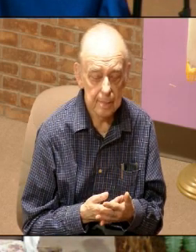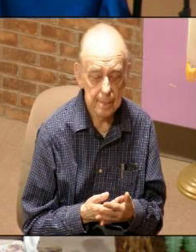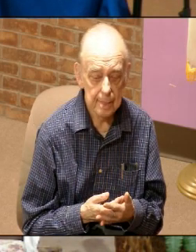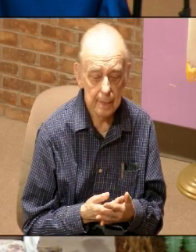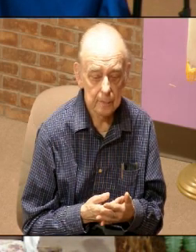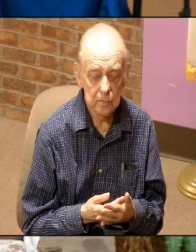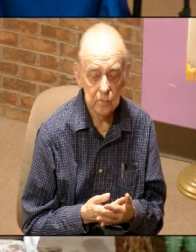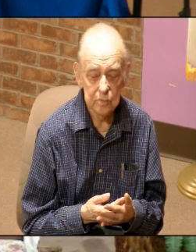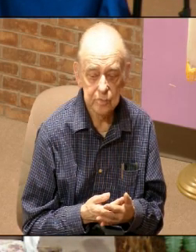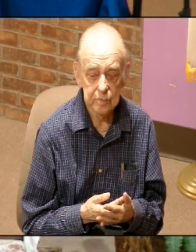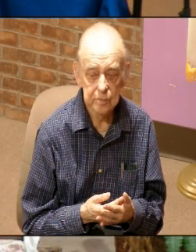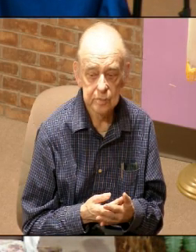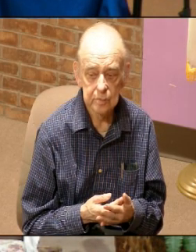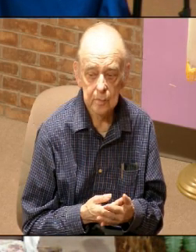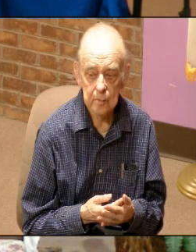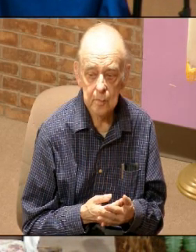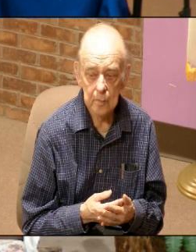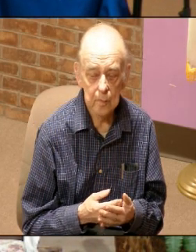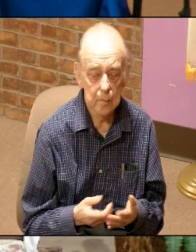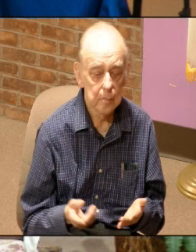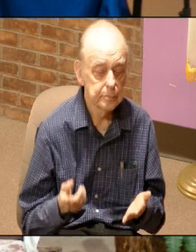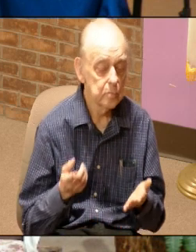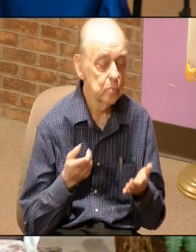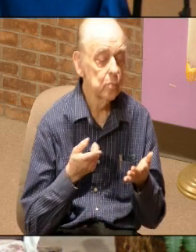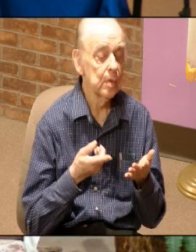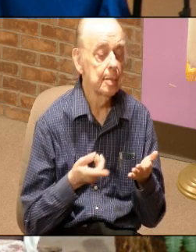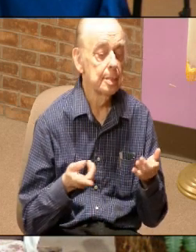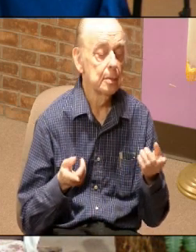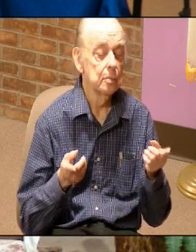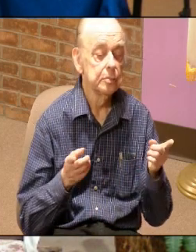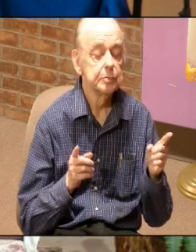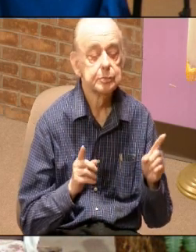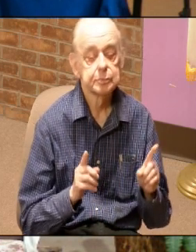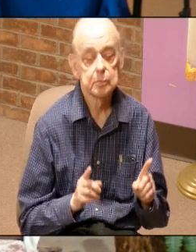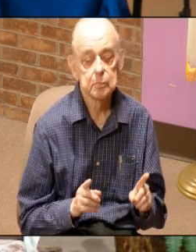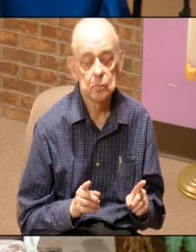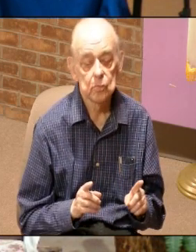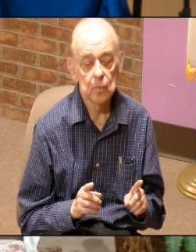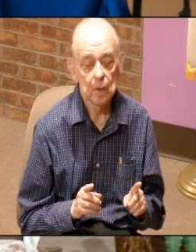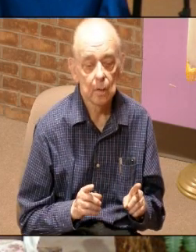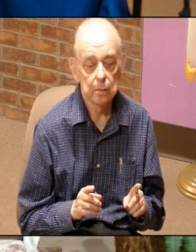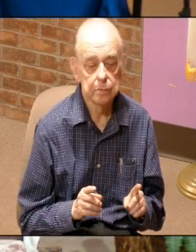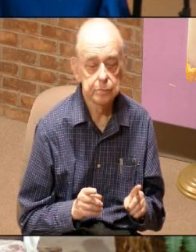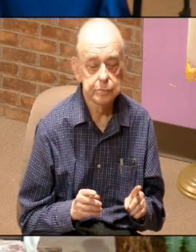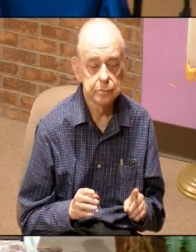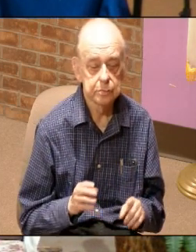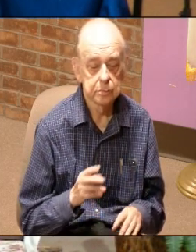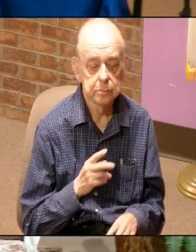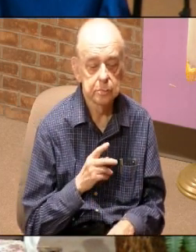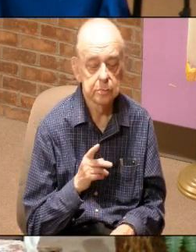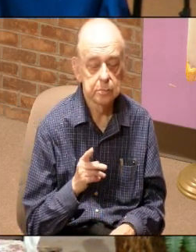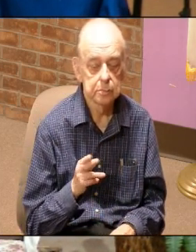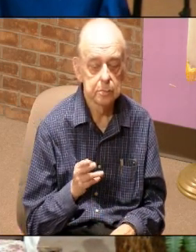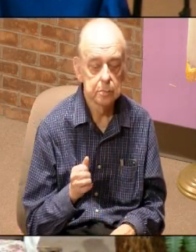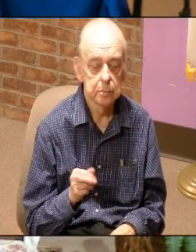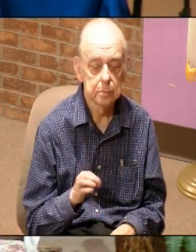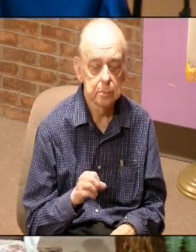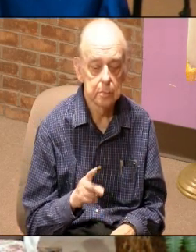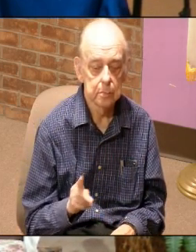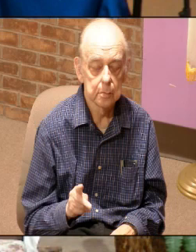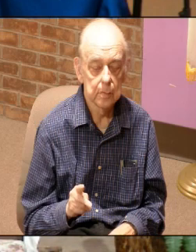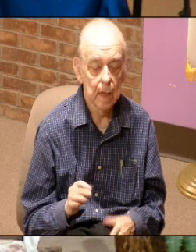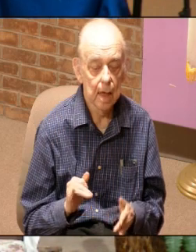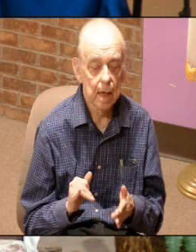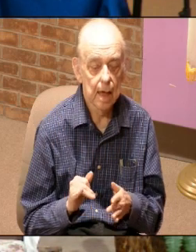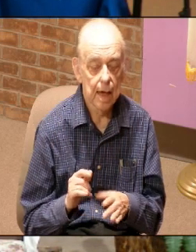And so what had happened was the Pharaoh at the time that